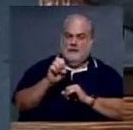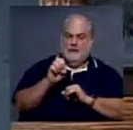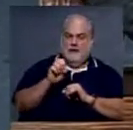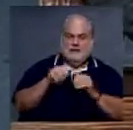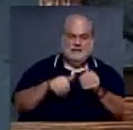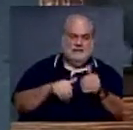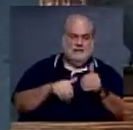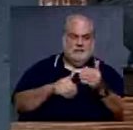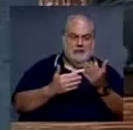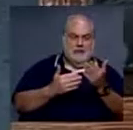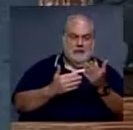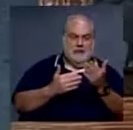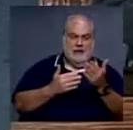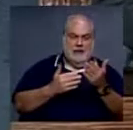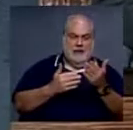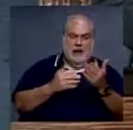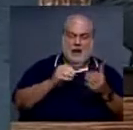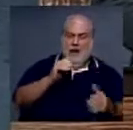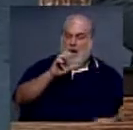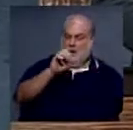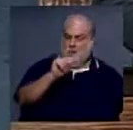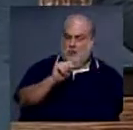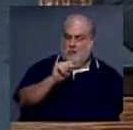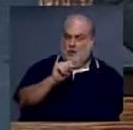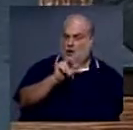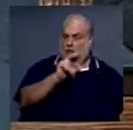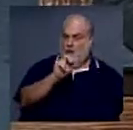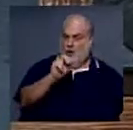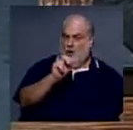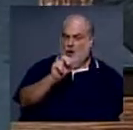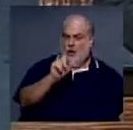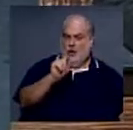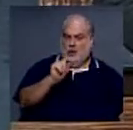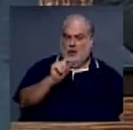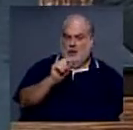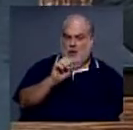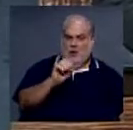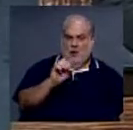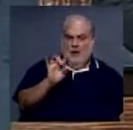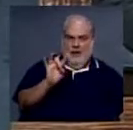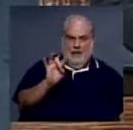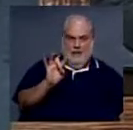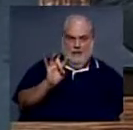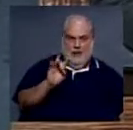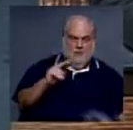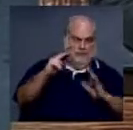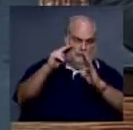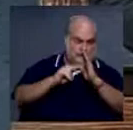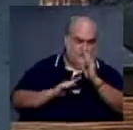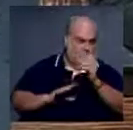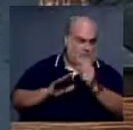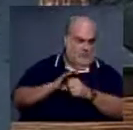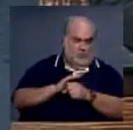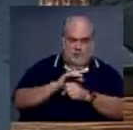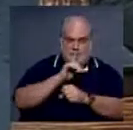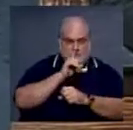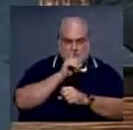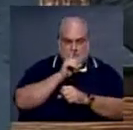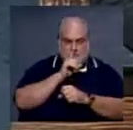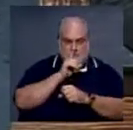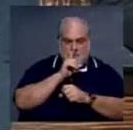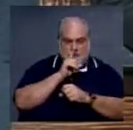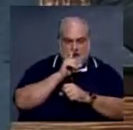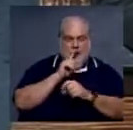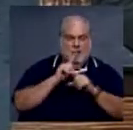submitted. The date on this one is October the 30th, 2008. I'm not going to read through the whole thing. I'm just going to